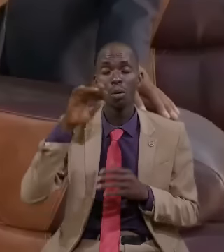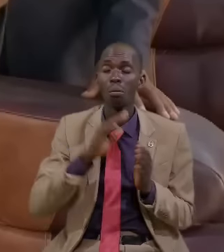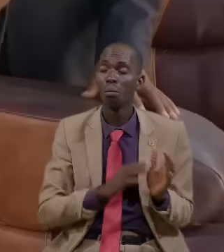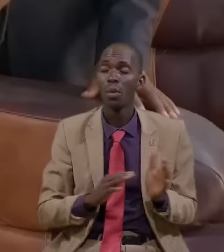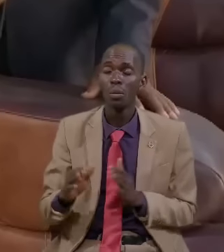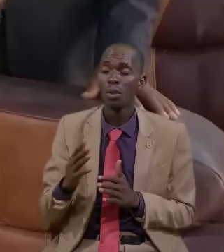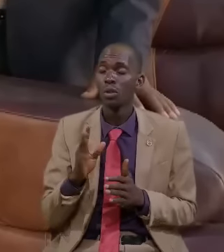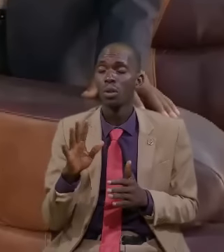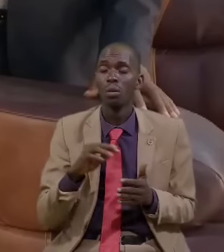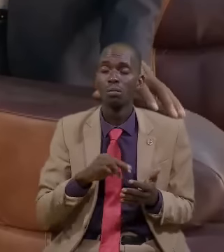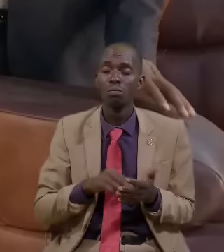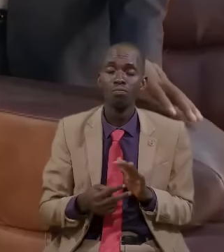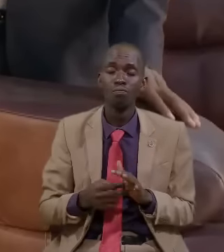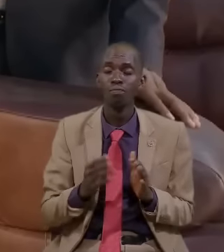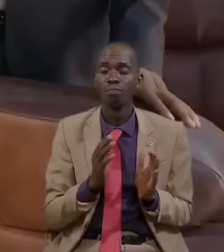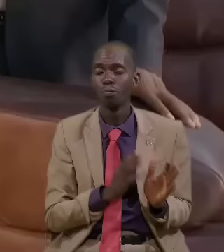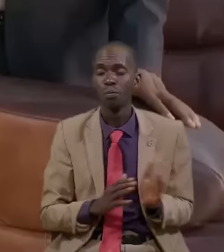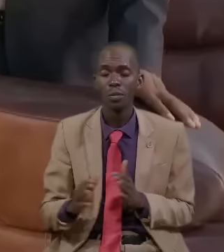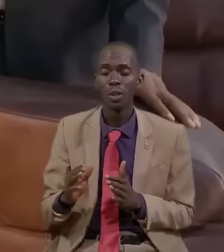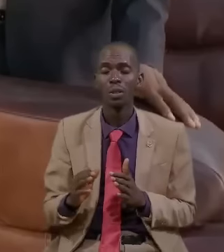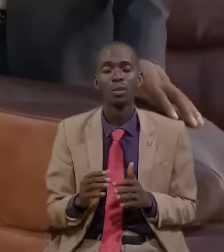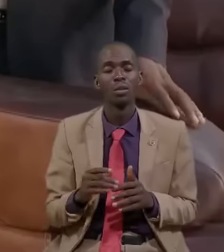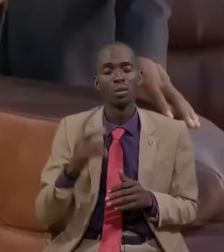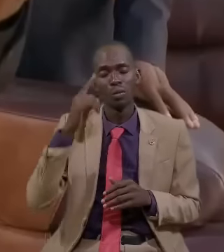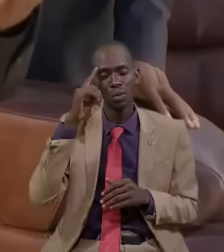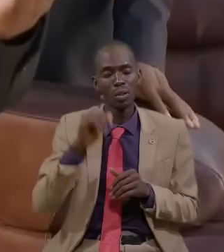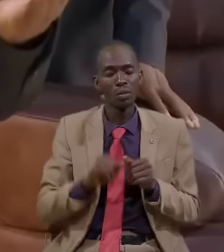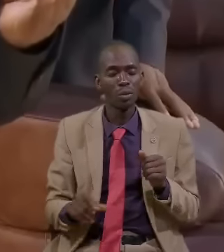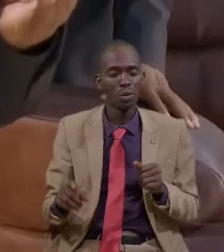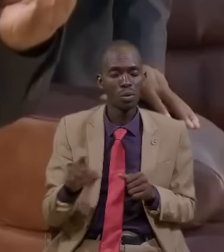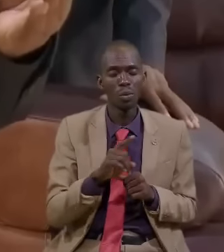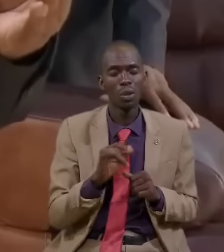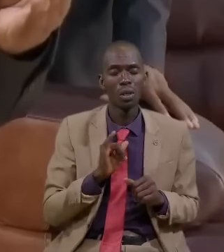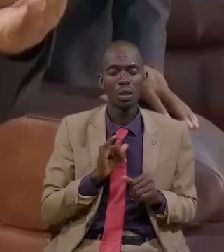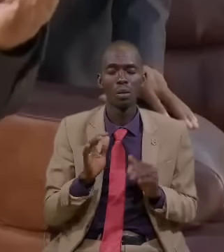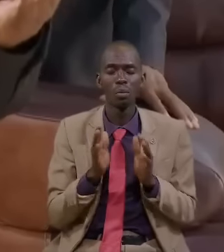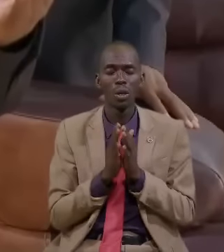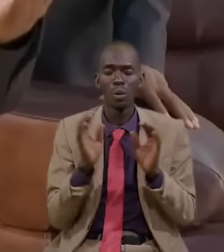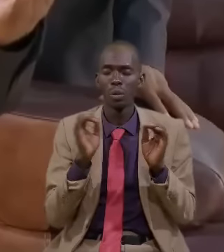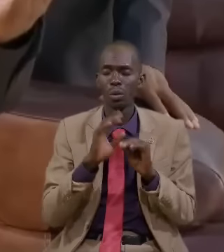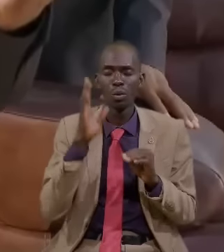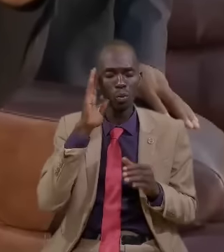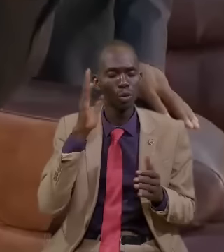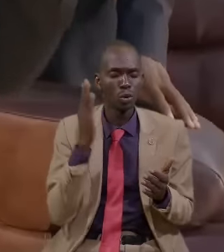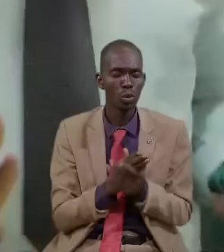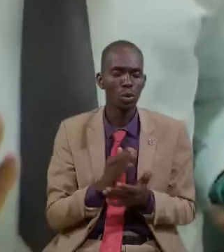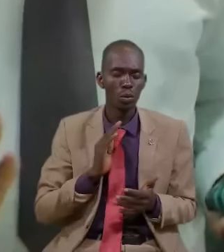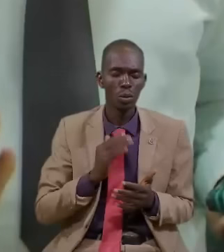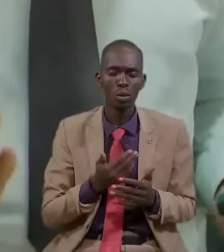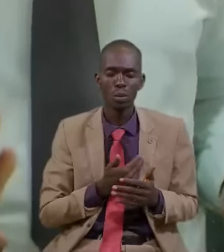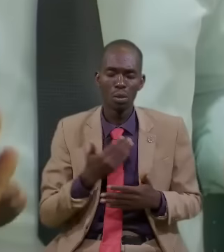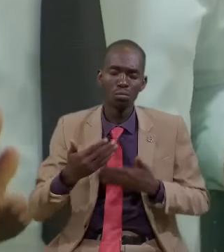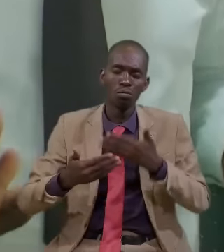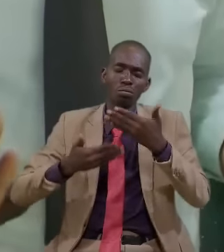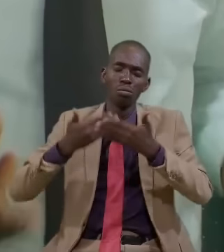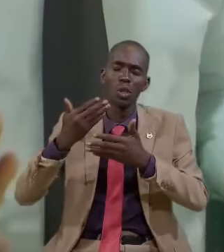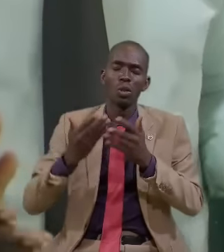make progress, and nothing will stop our progress all through life in Jesus'